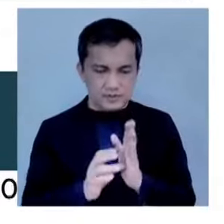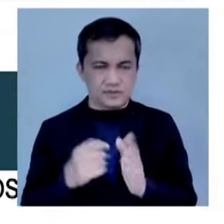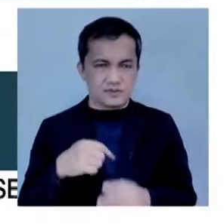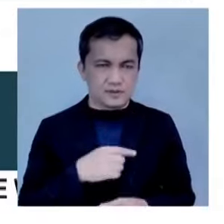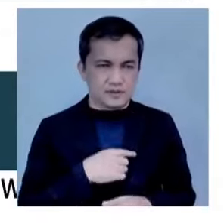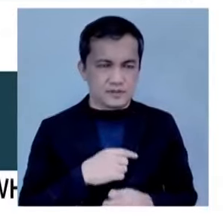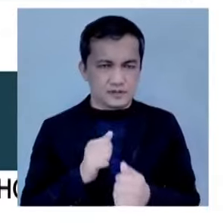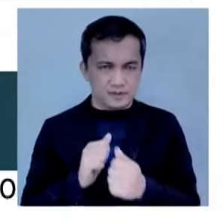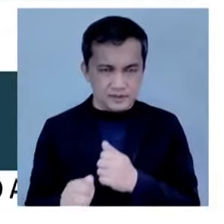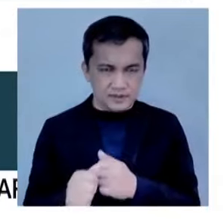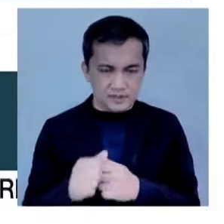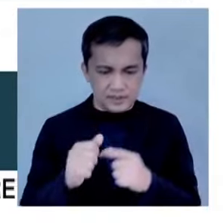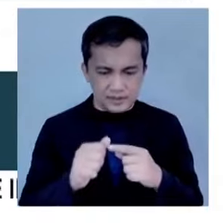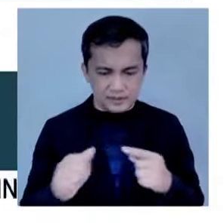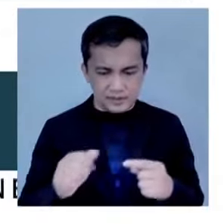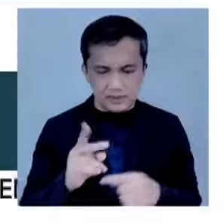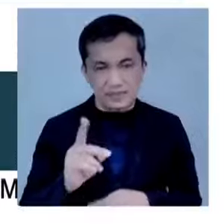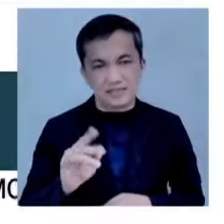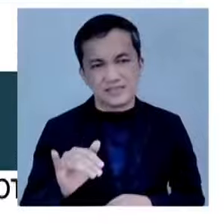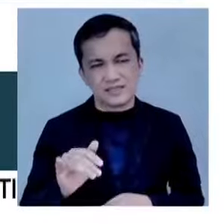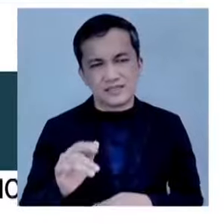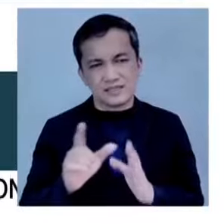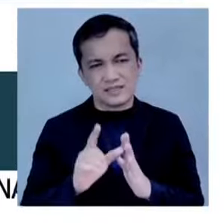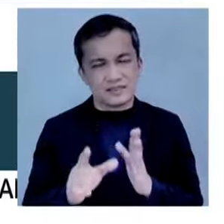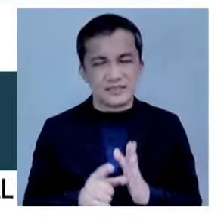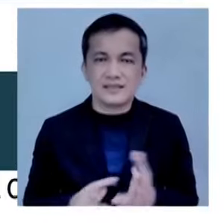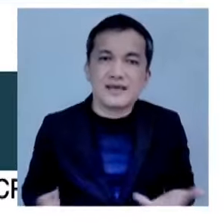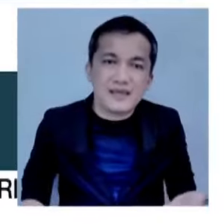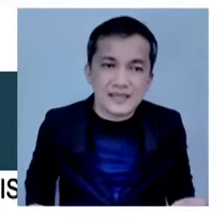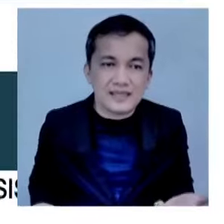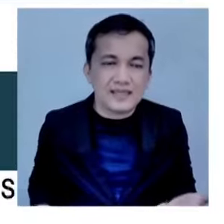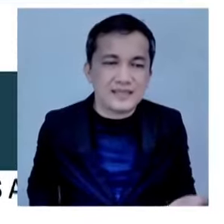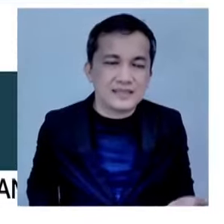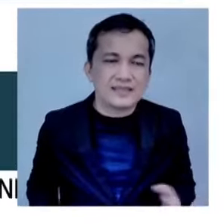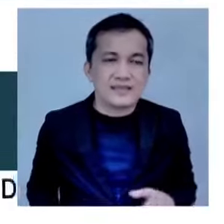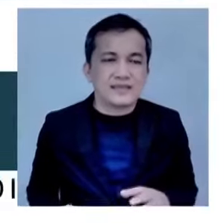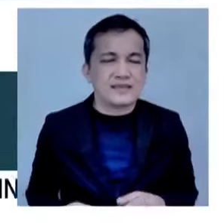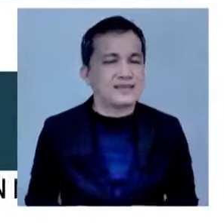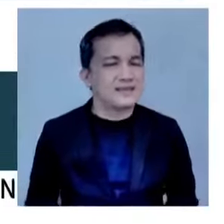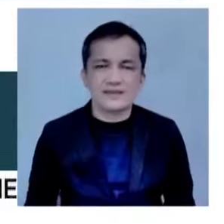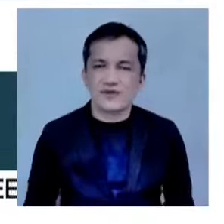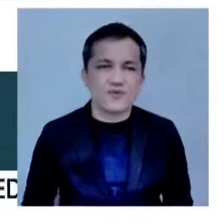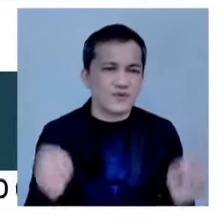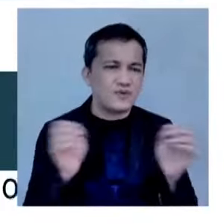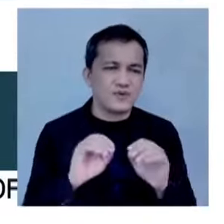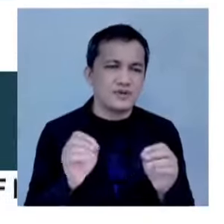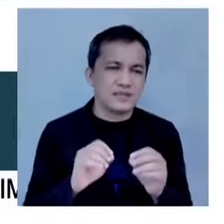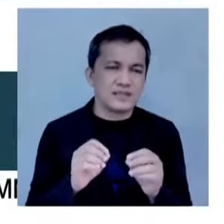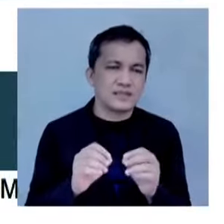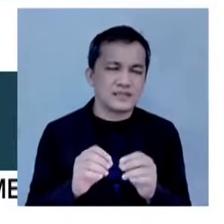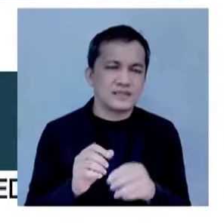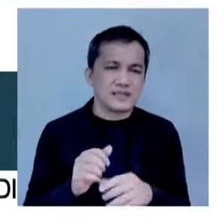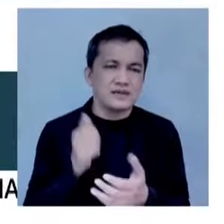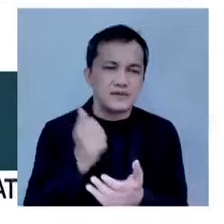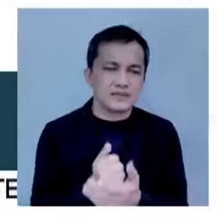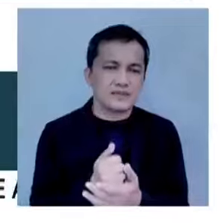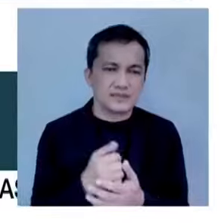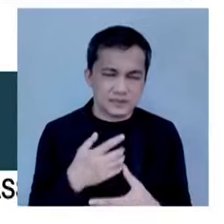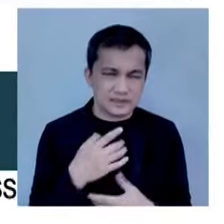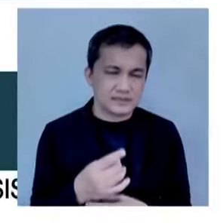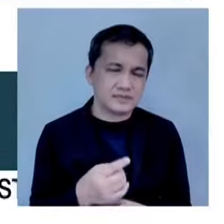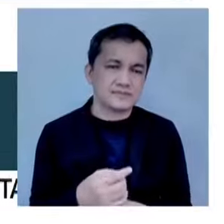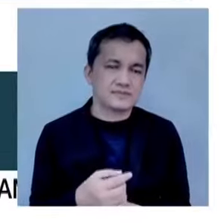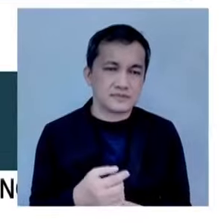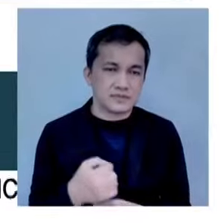pass an anti-dynasty law. Unfortunately, human psychology, nobody legislates against interest. At sa